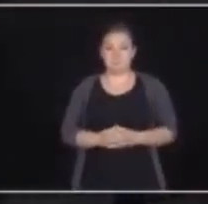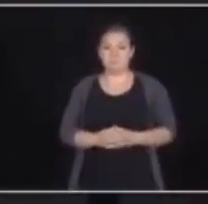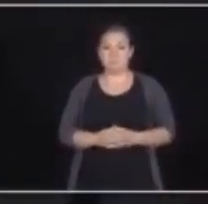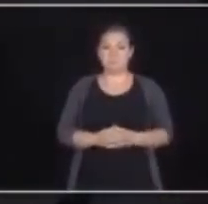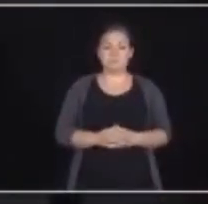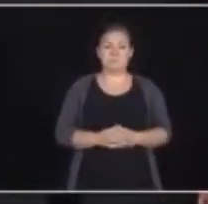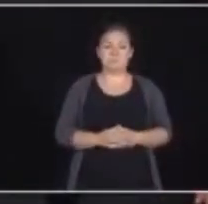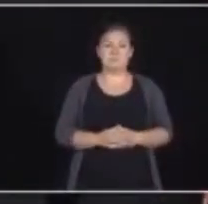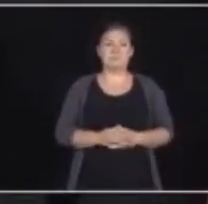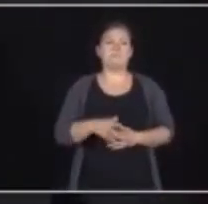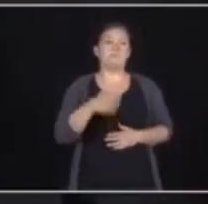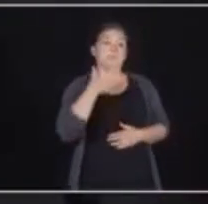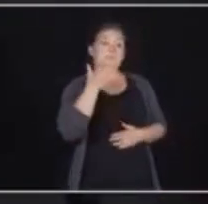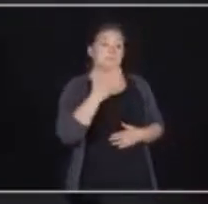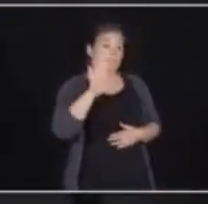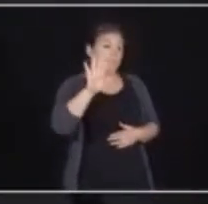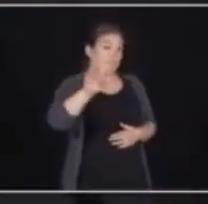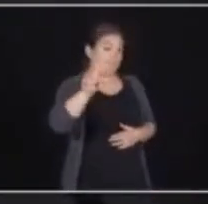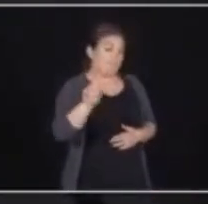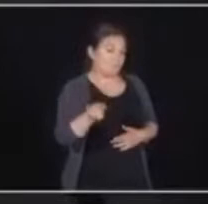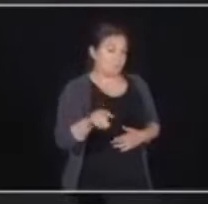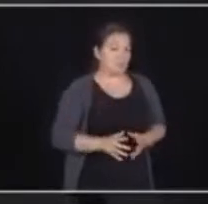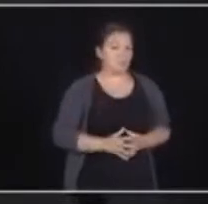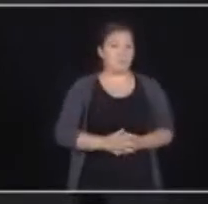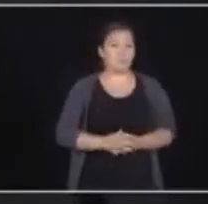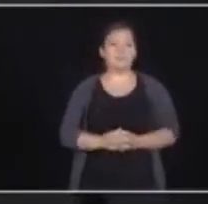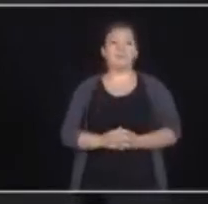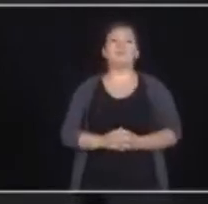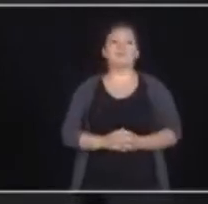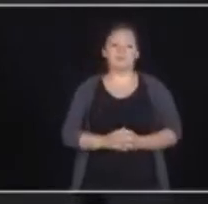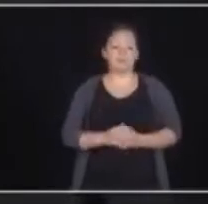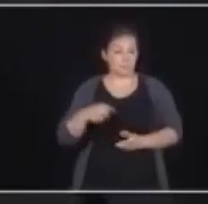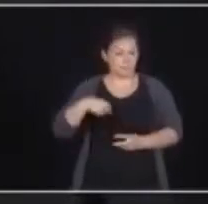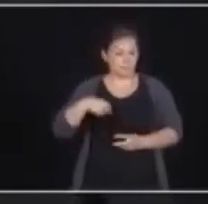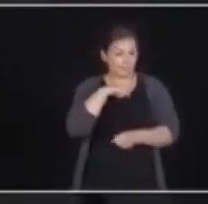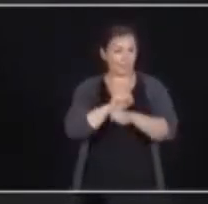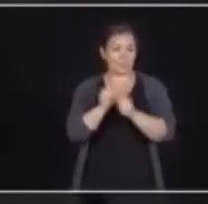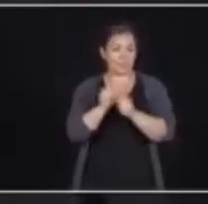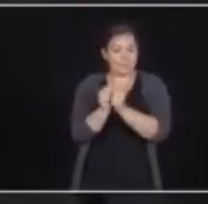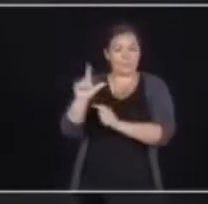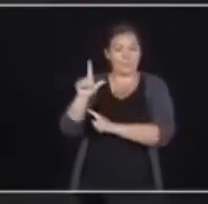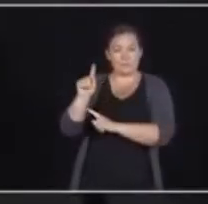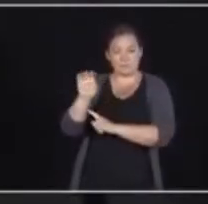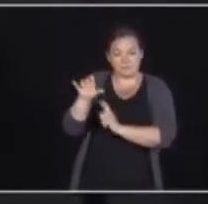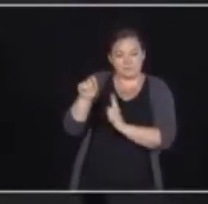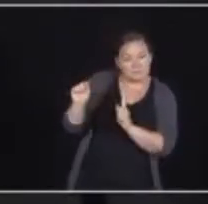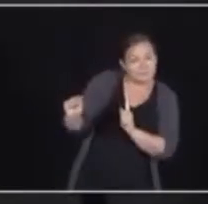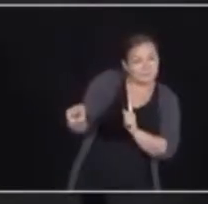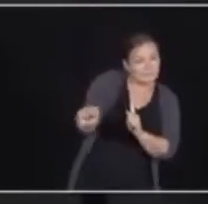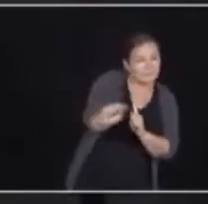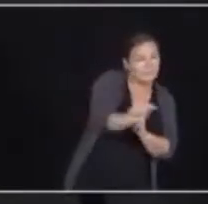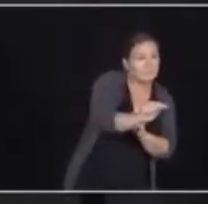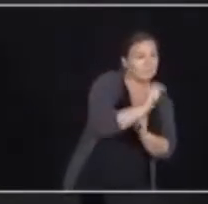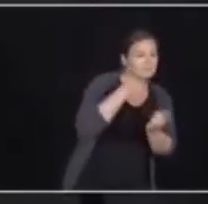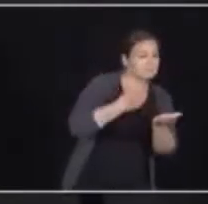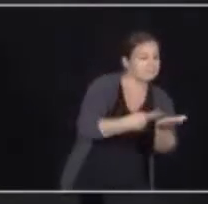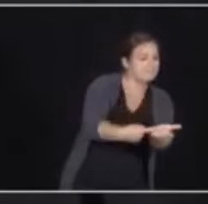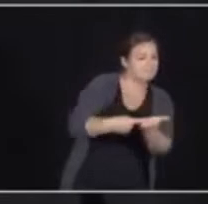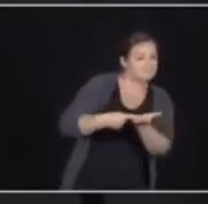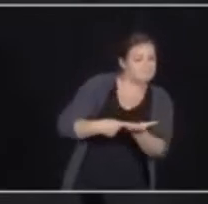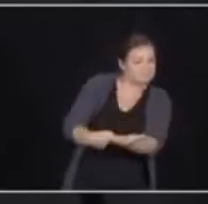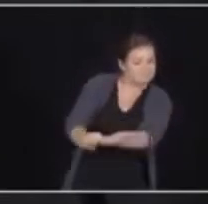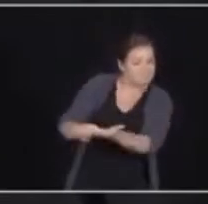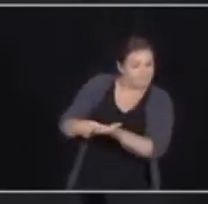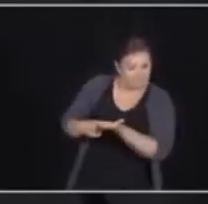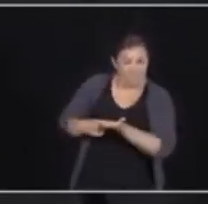So thanks for the question. So we've been working with the sector to understand how they can roll out the increased